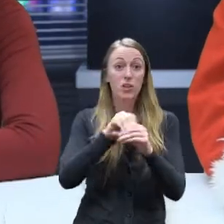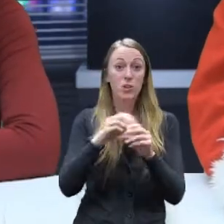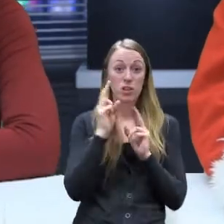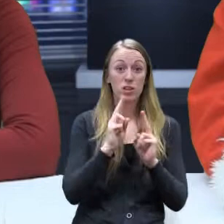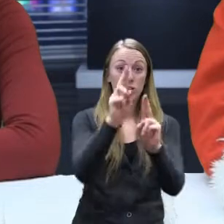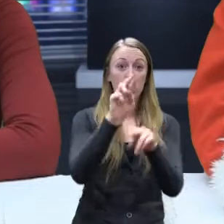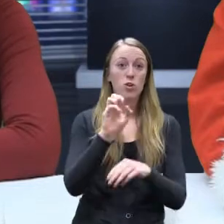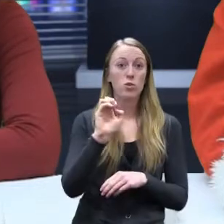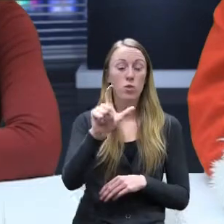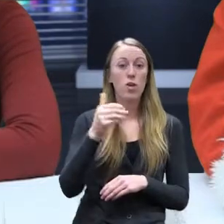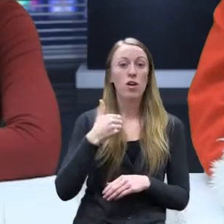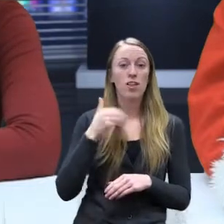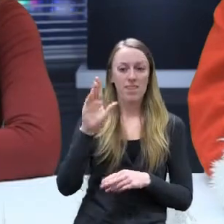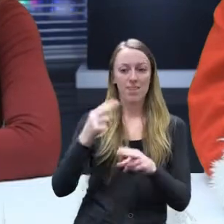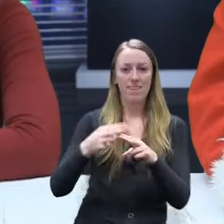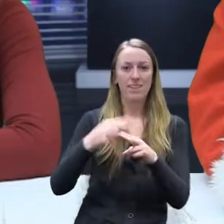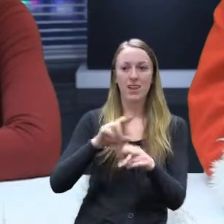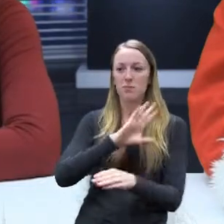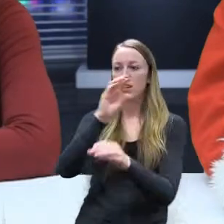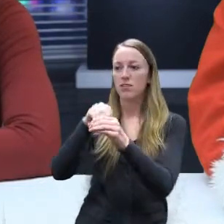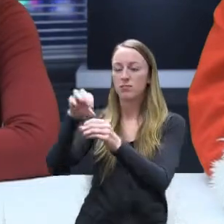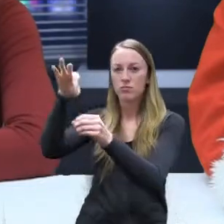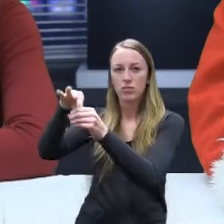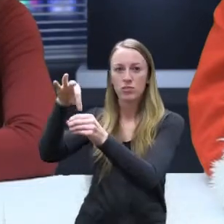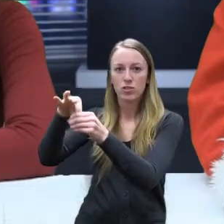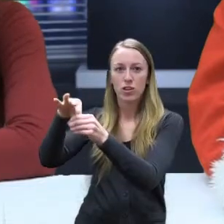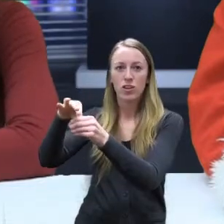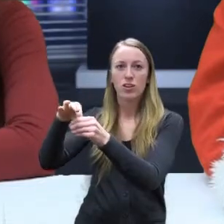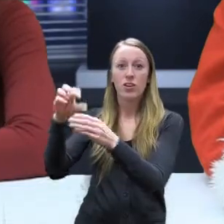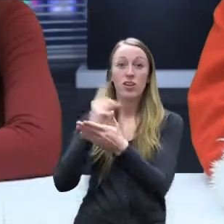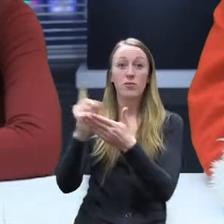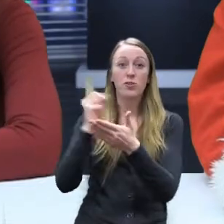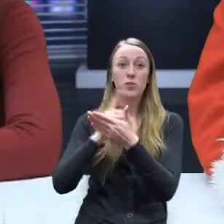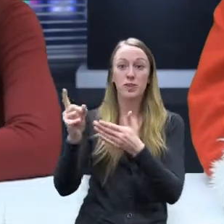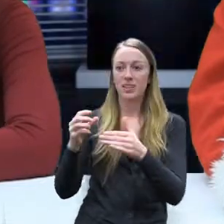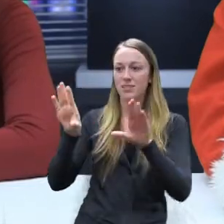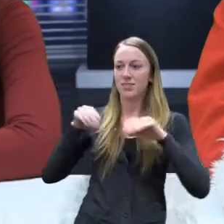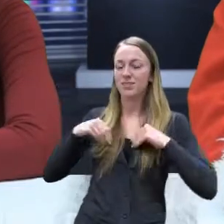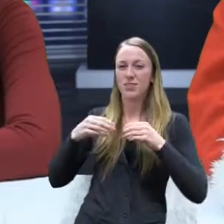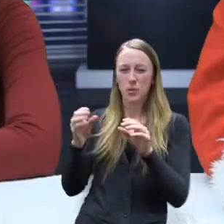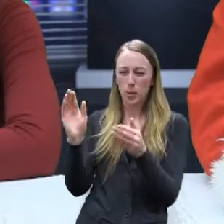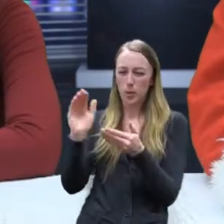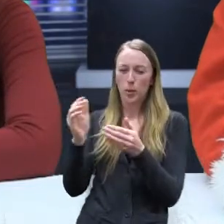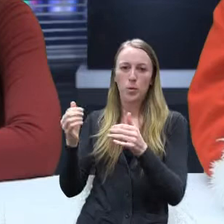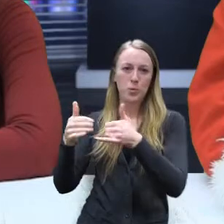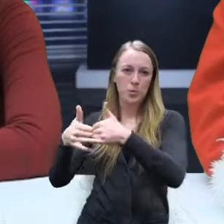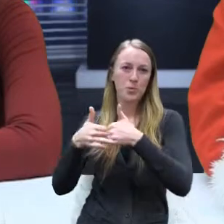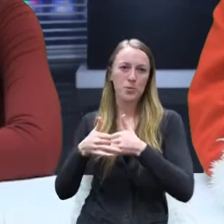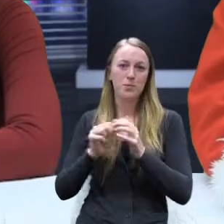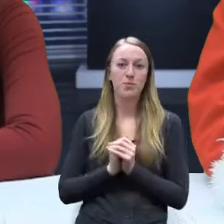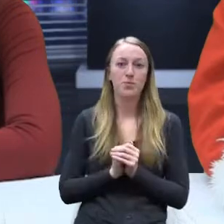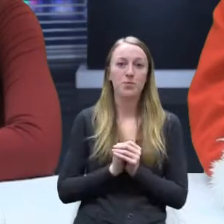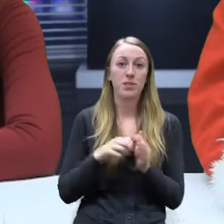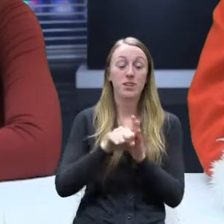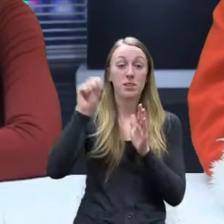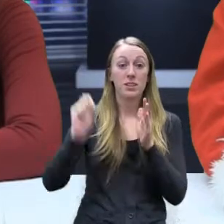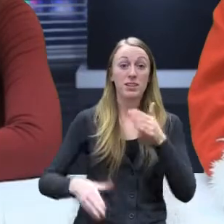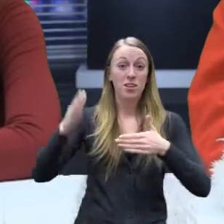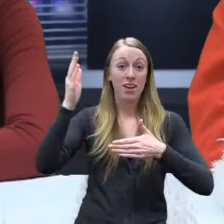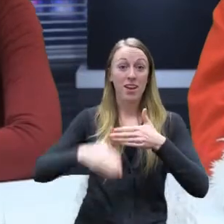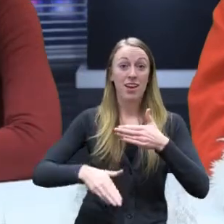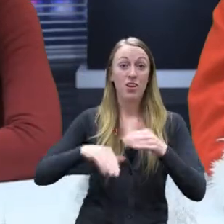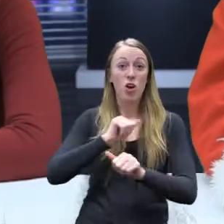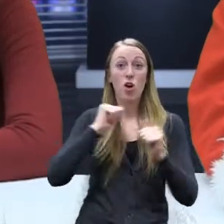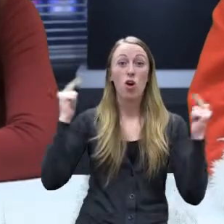into a draw each week. Mr. Lee will draw one name from each grade to receive a small prize. And at the end of the semester, all students who have been on the